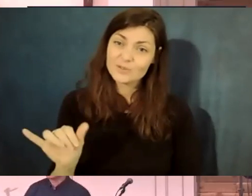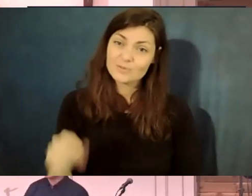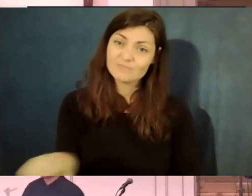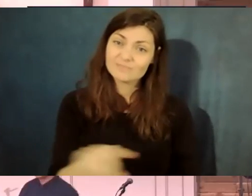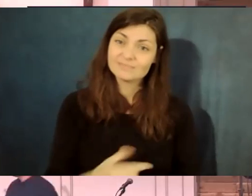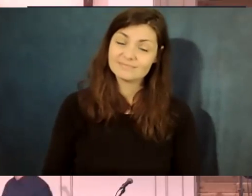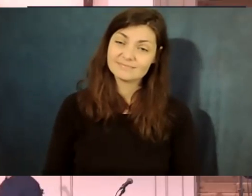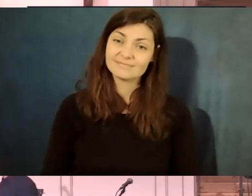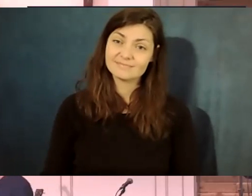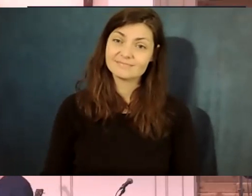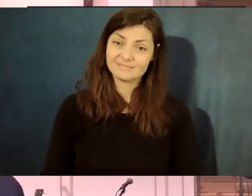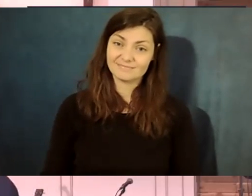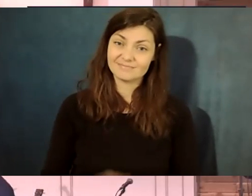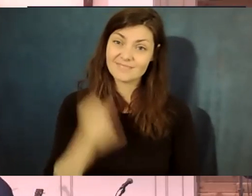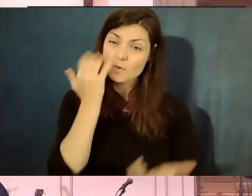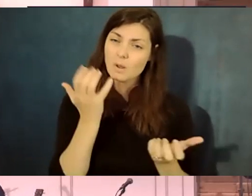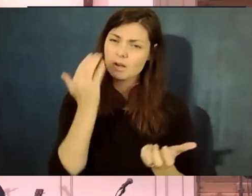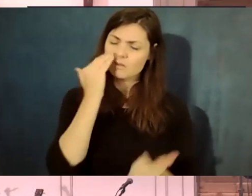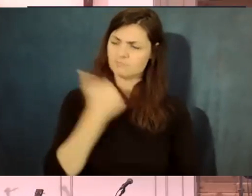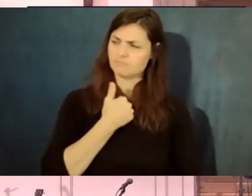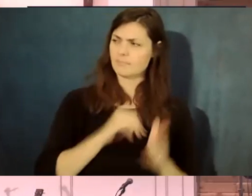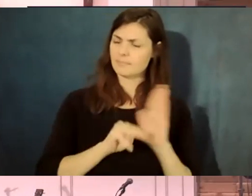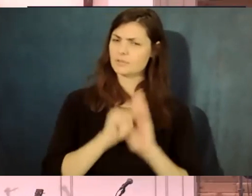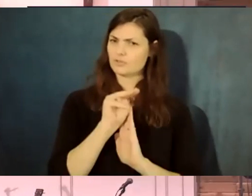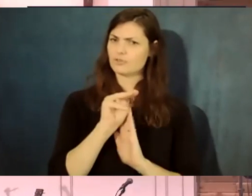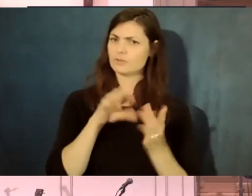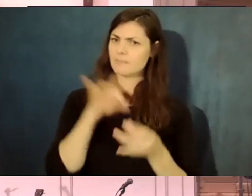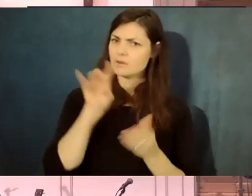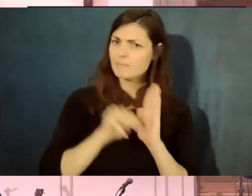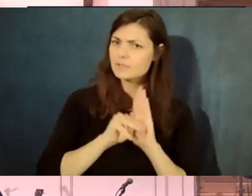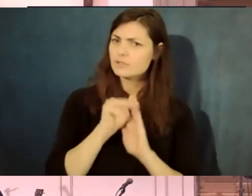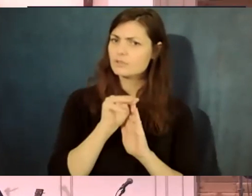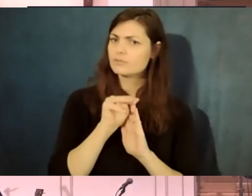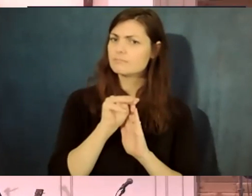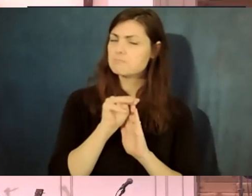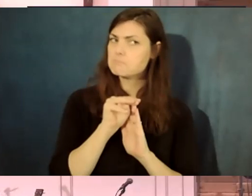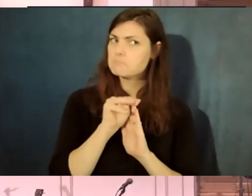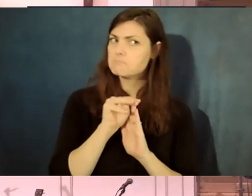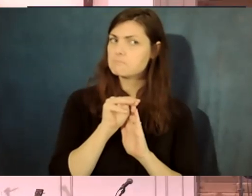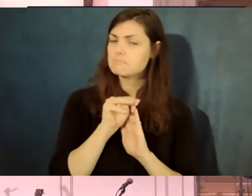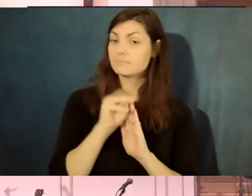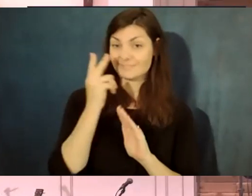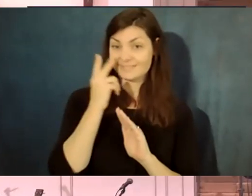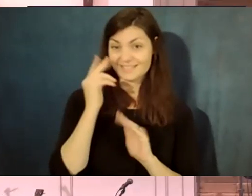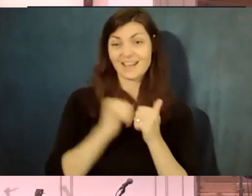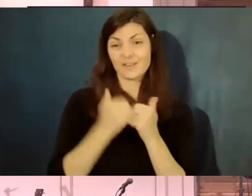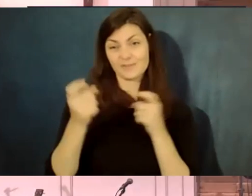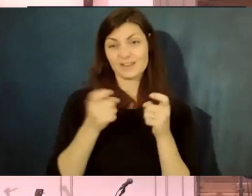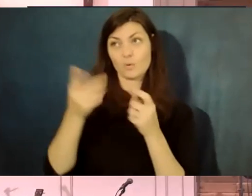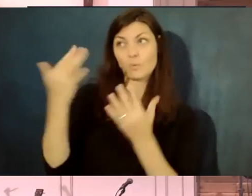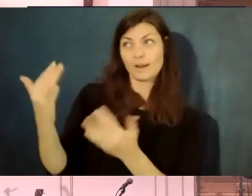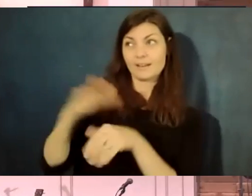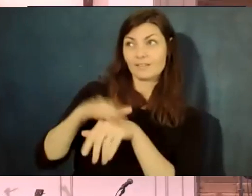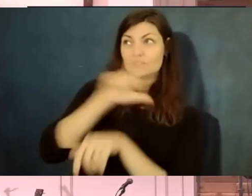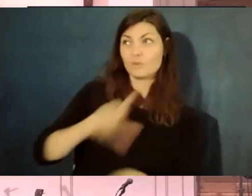Because if you want to know how mature you are, how spiritually mature we are, see how you handle waiting on the Lord when you